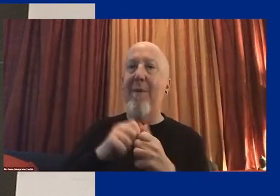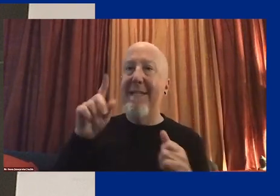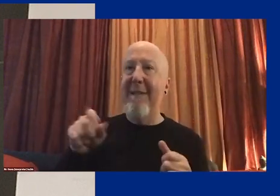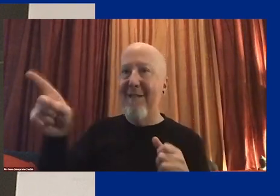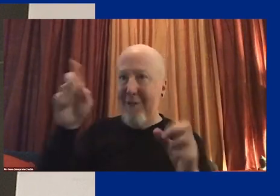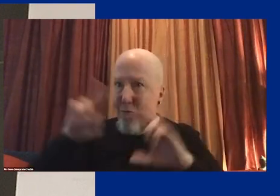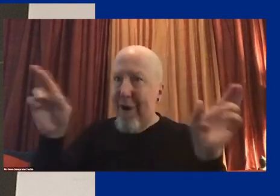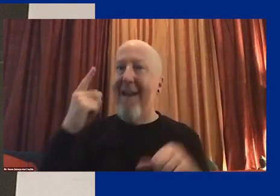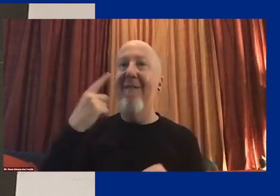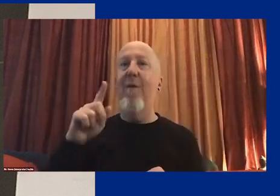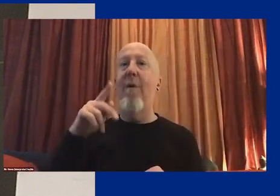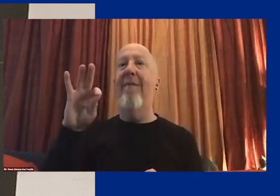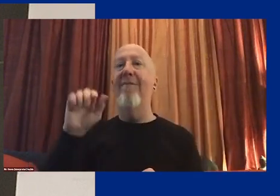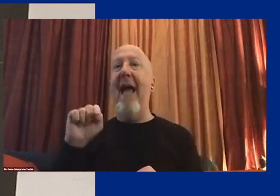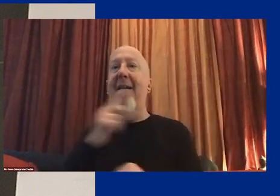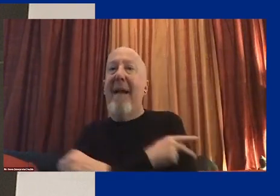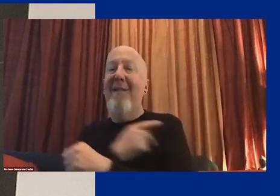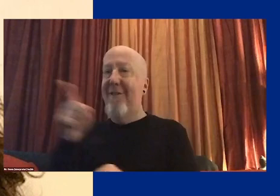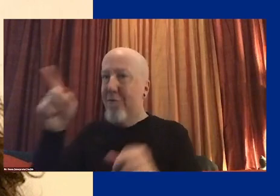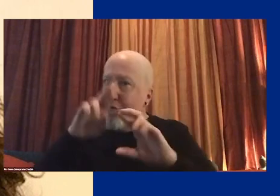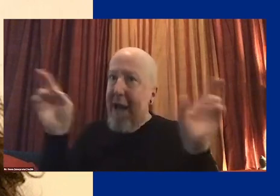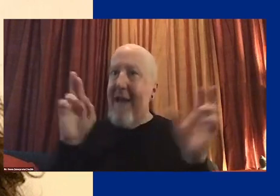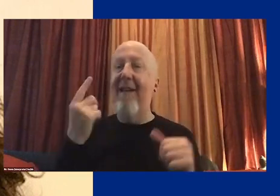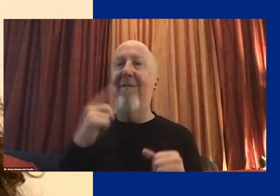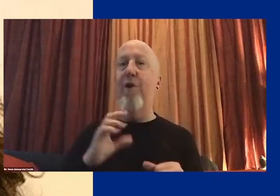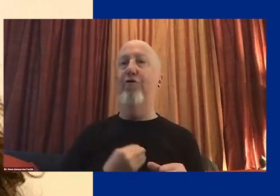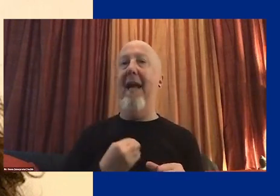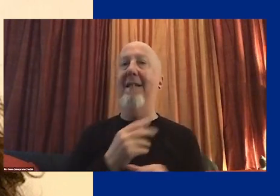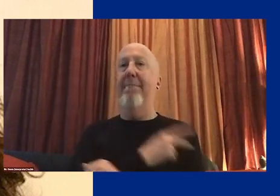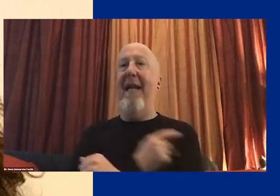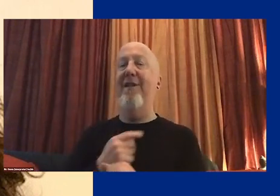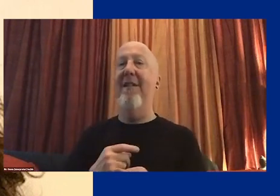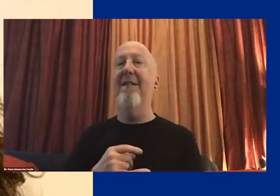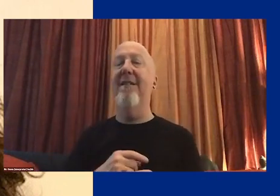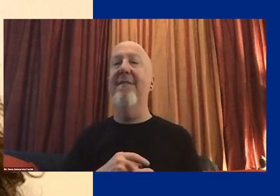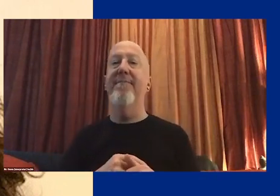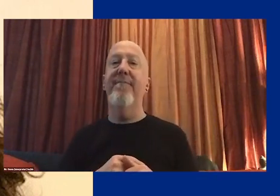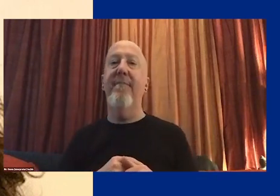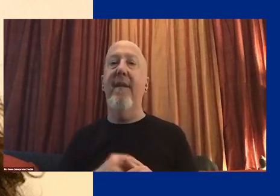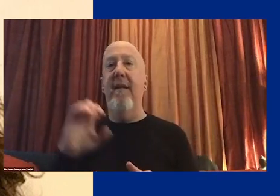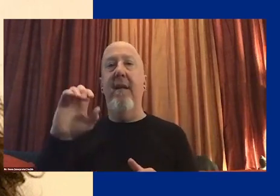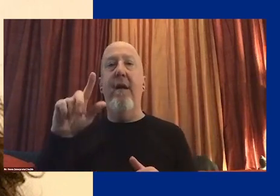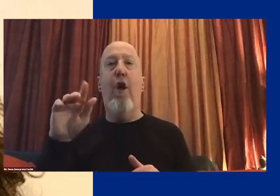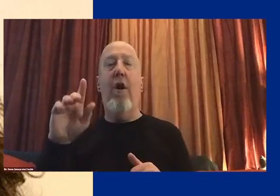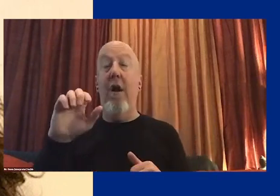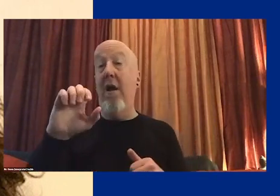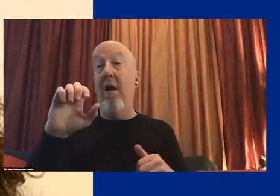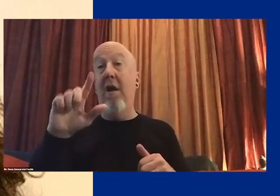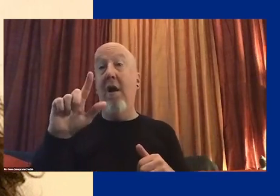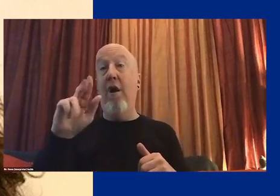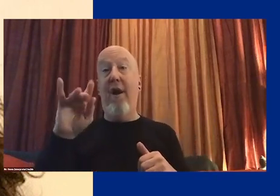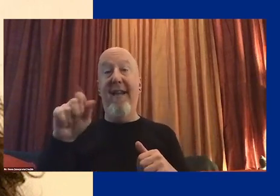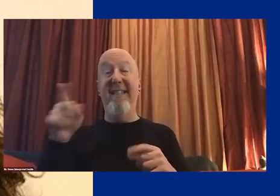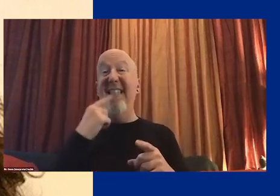and transgender people? This is Claudia. I think what we're all doing is